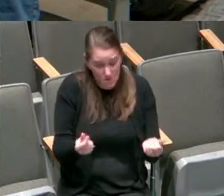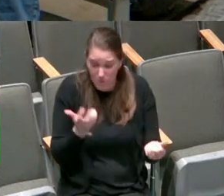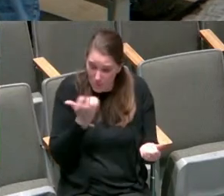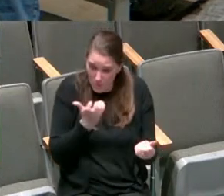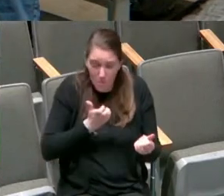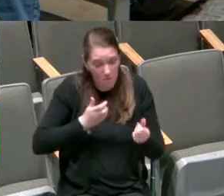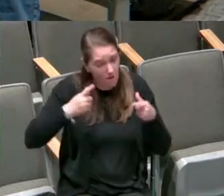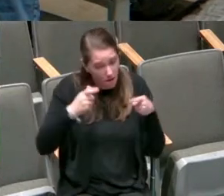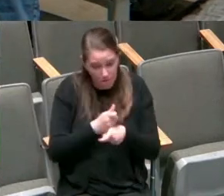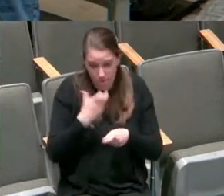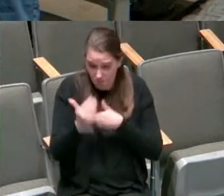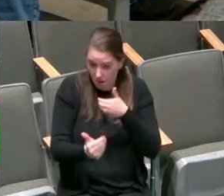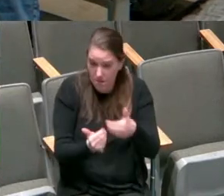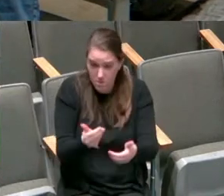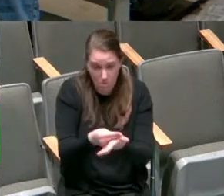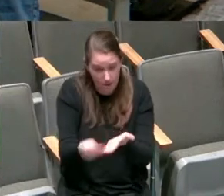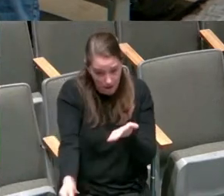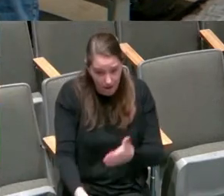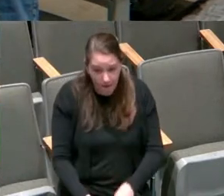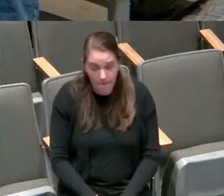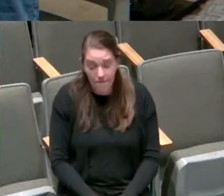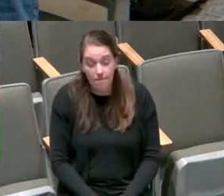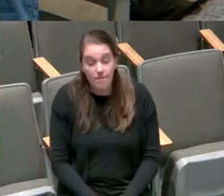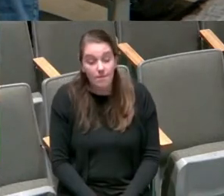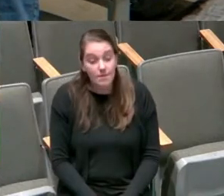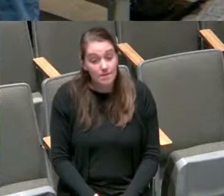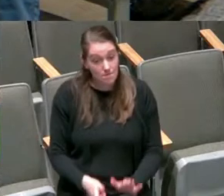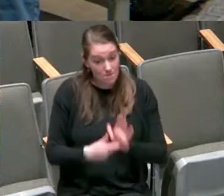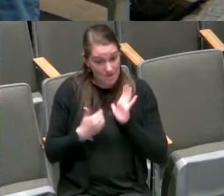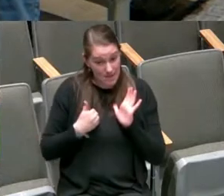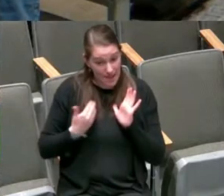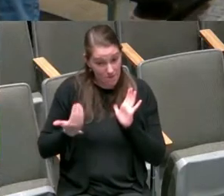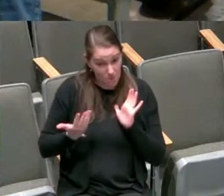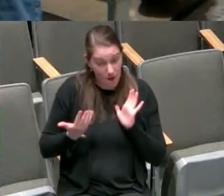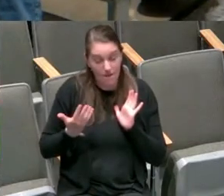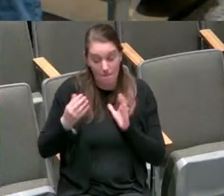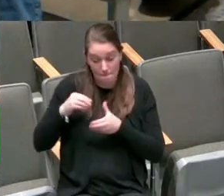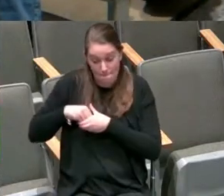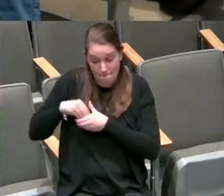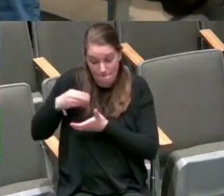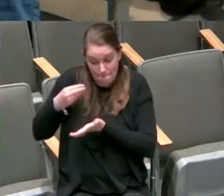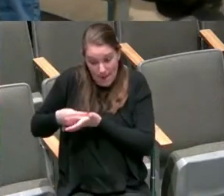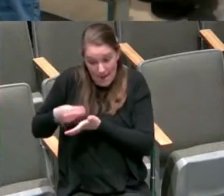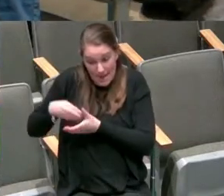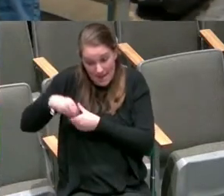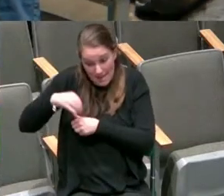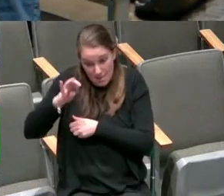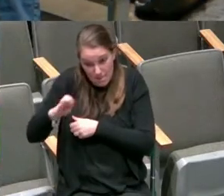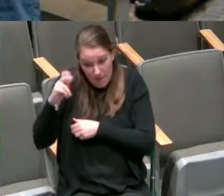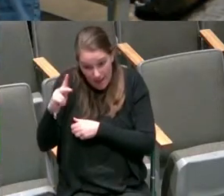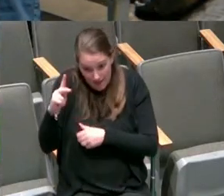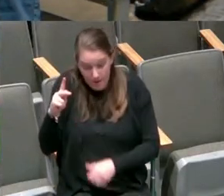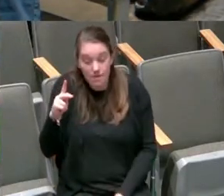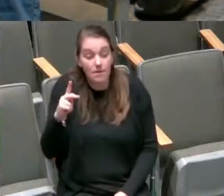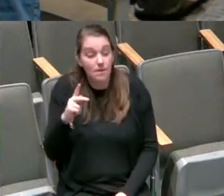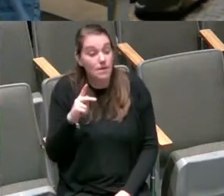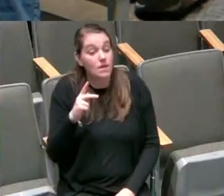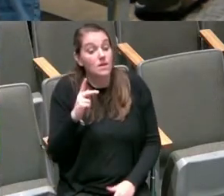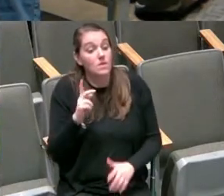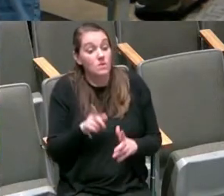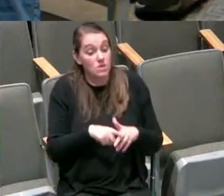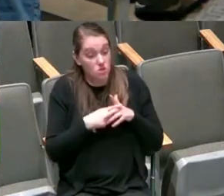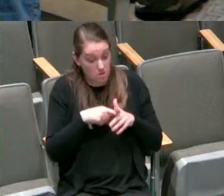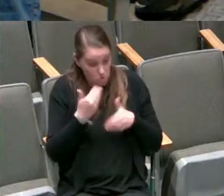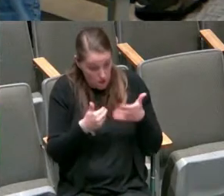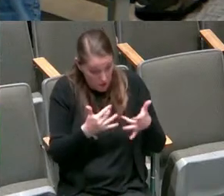complicated process and the one thing you need to have is Money in the Bank we've got the money in the bank when we get the process